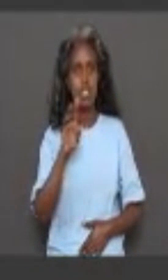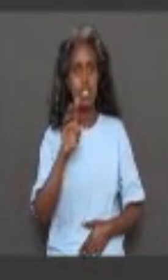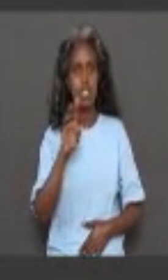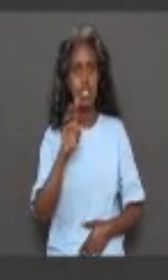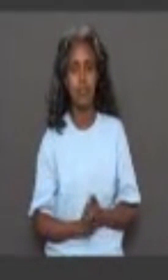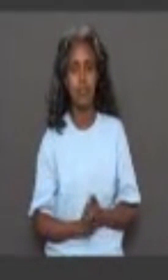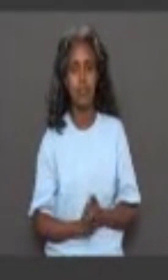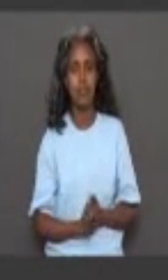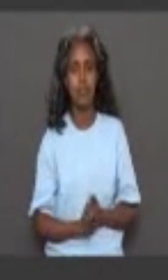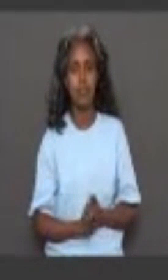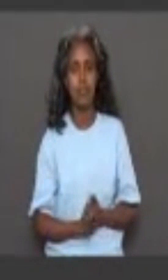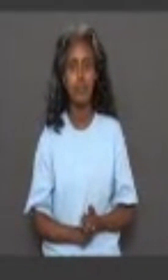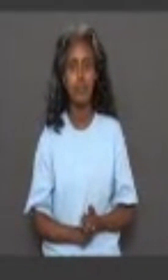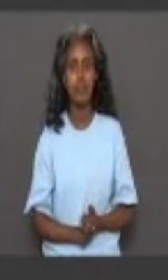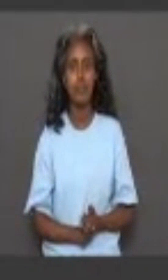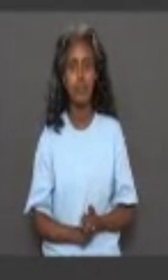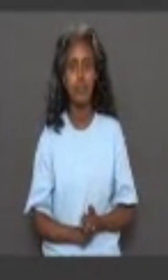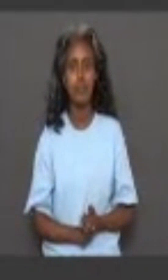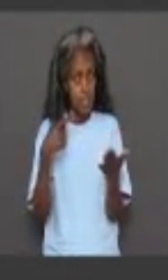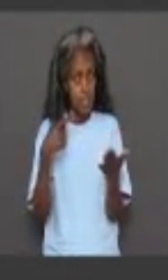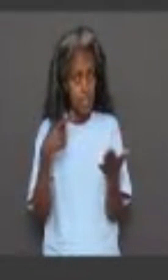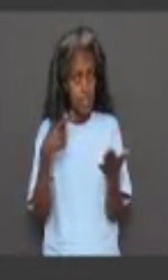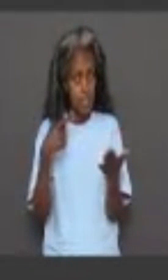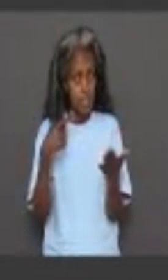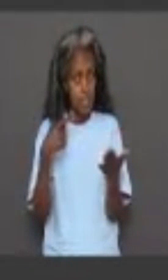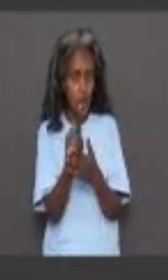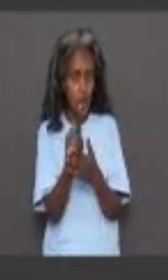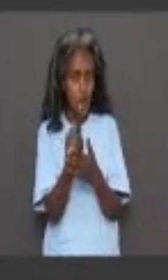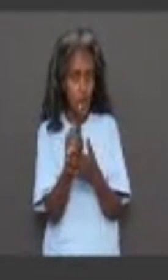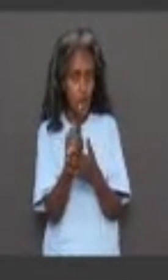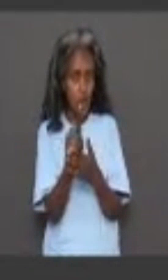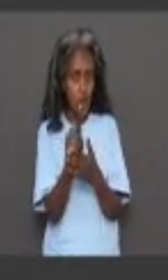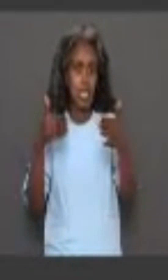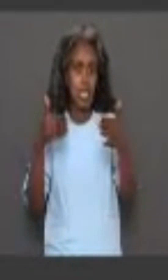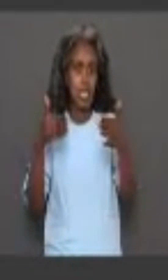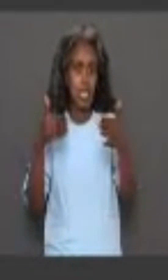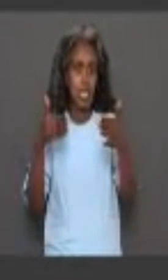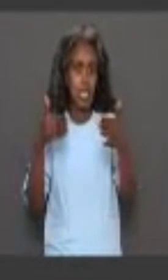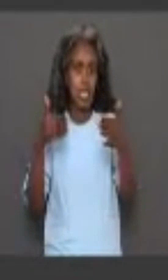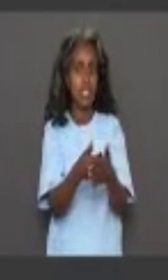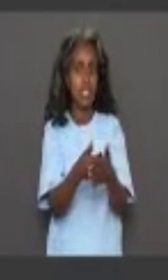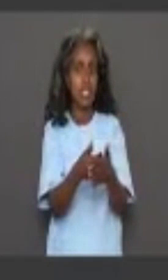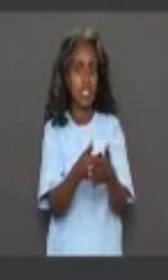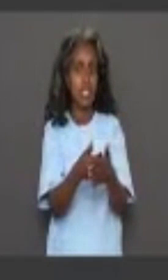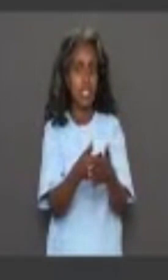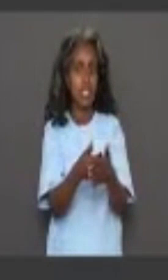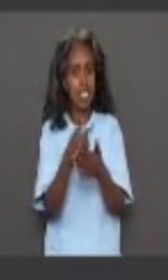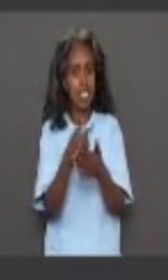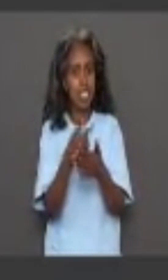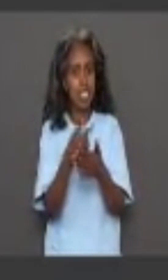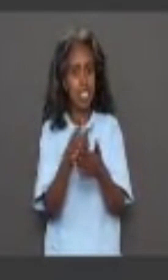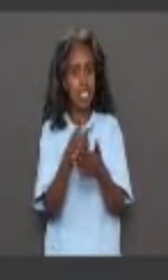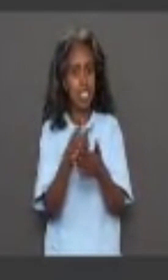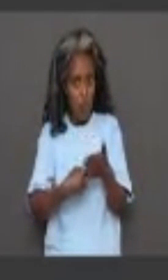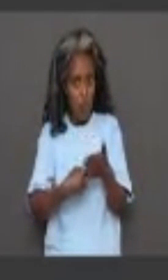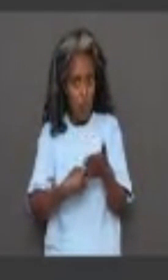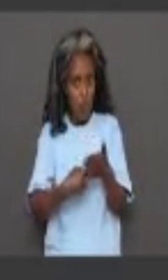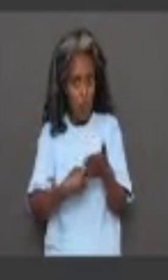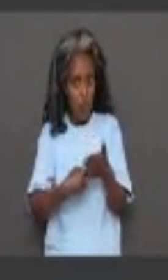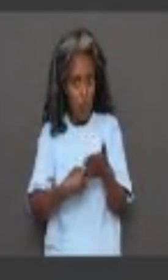3.1416. But these are only approximations of the value of